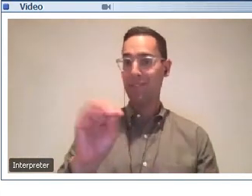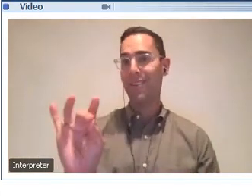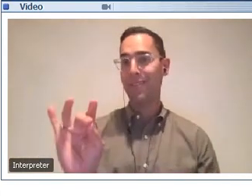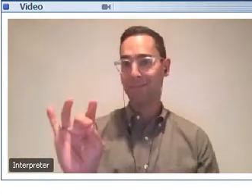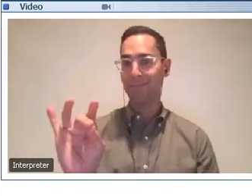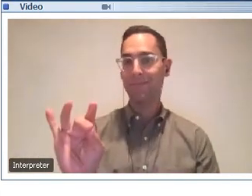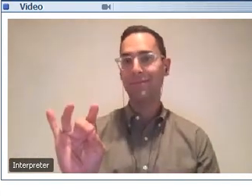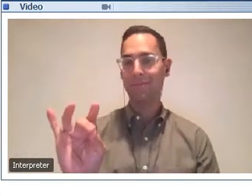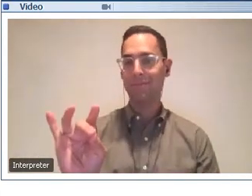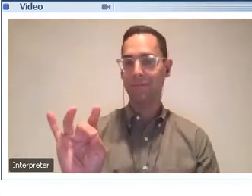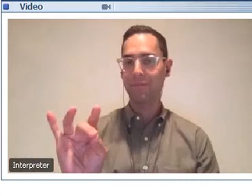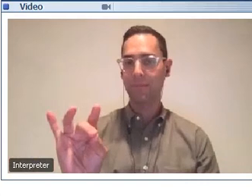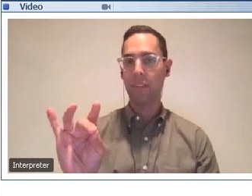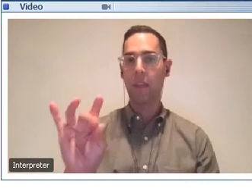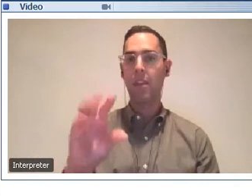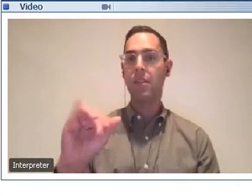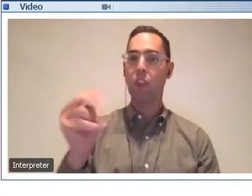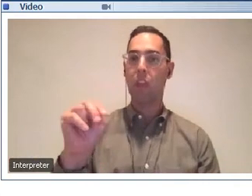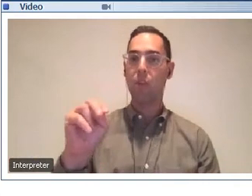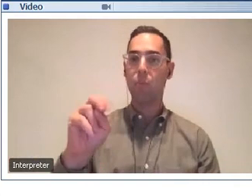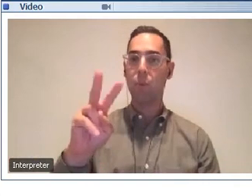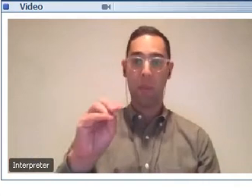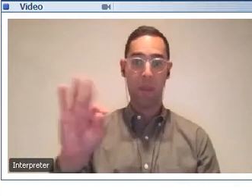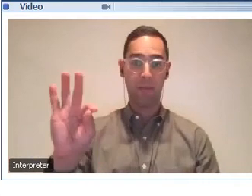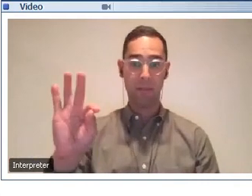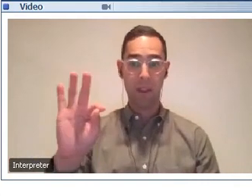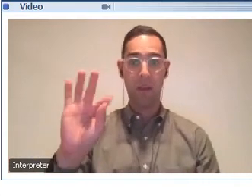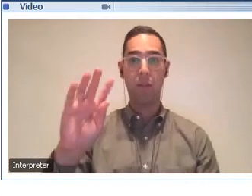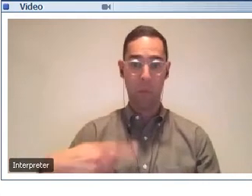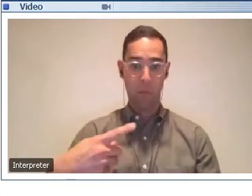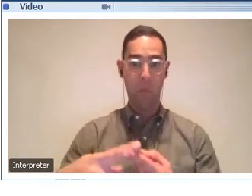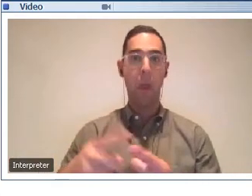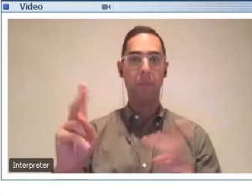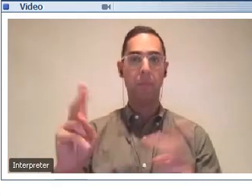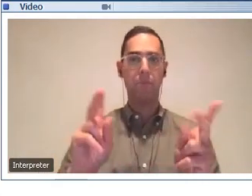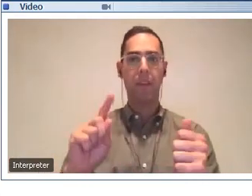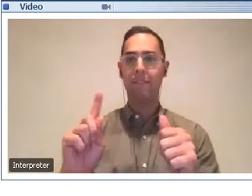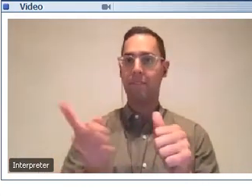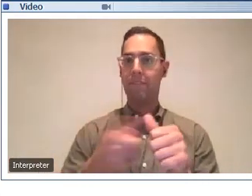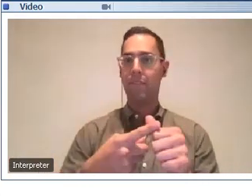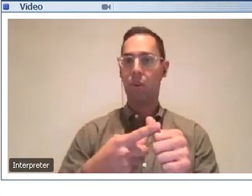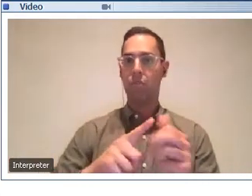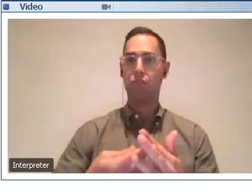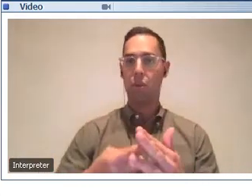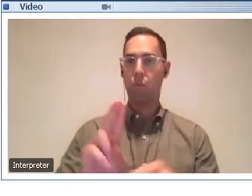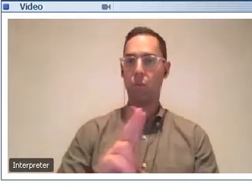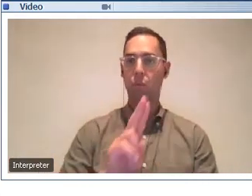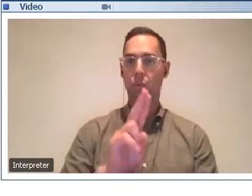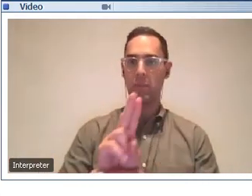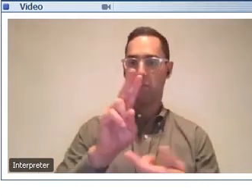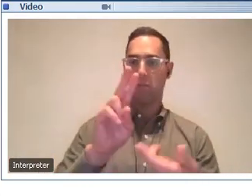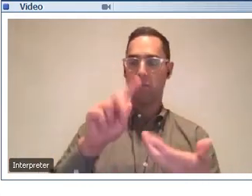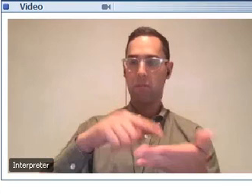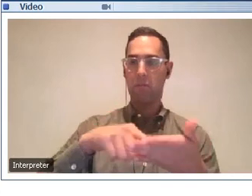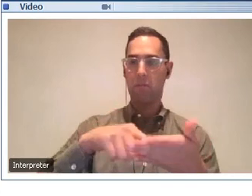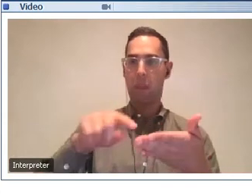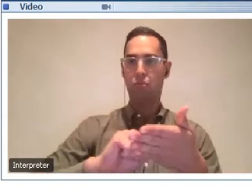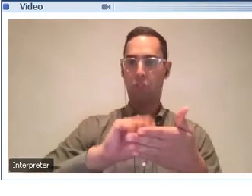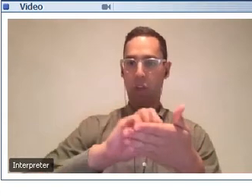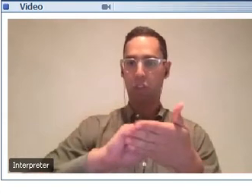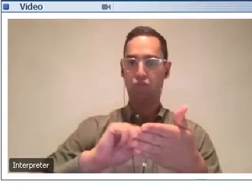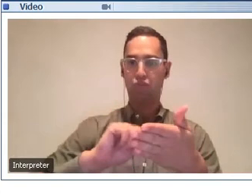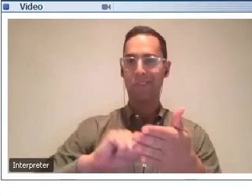and January of 2009, people started using the payroll deduction, and then we had a pot of money. People